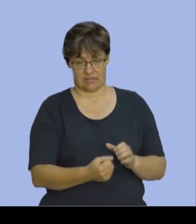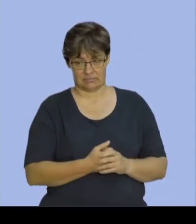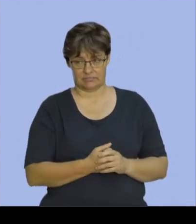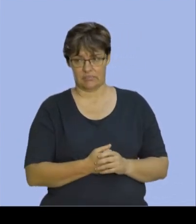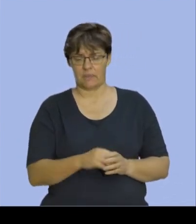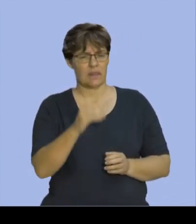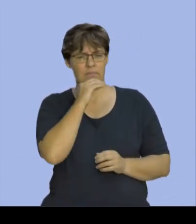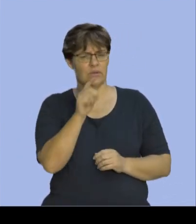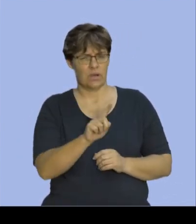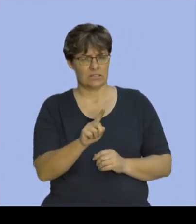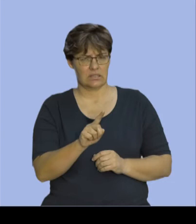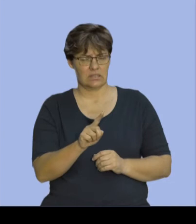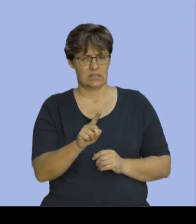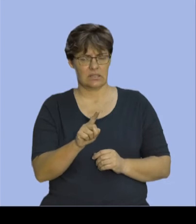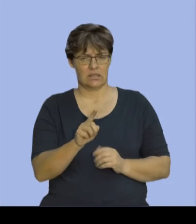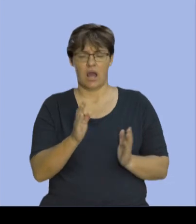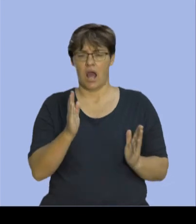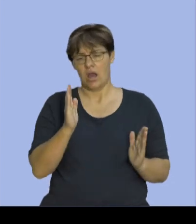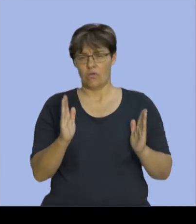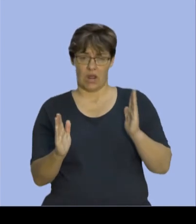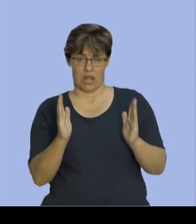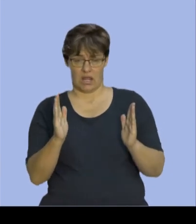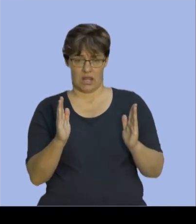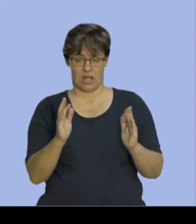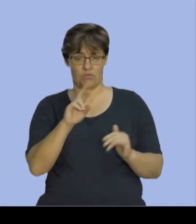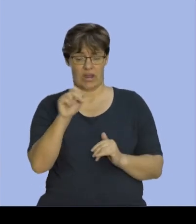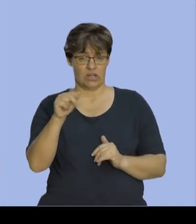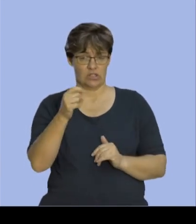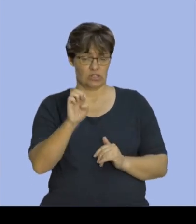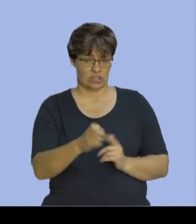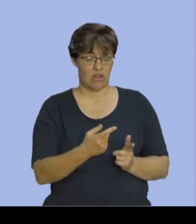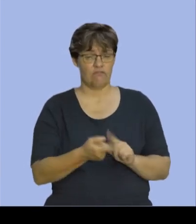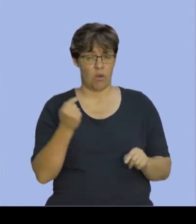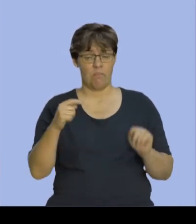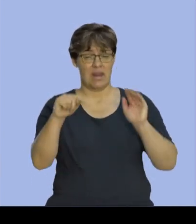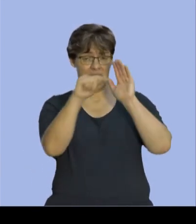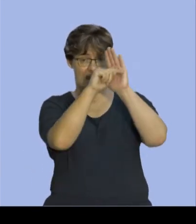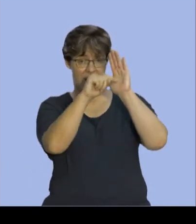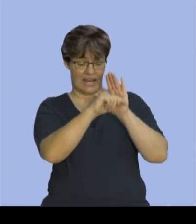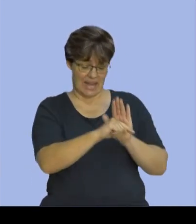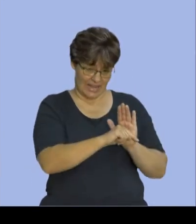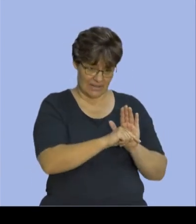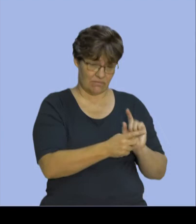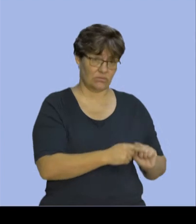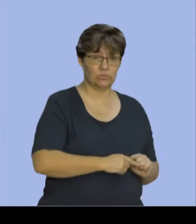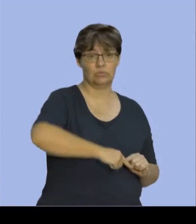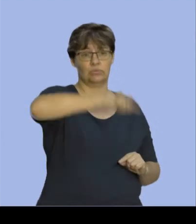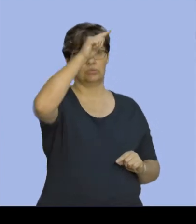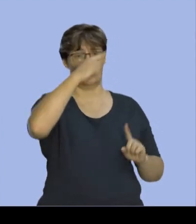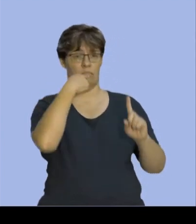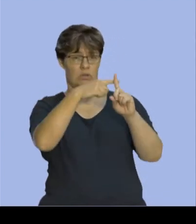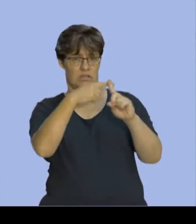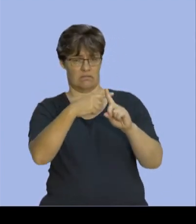infinity. So that means what? Our range is going to be from negative infinity